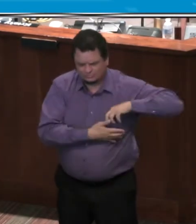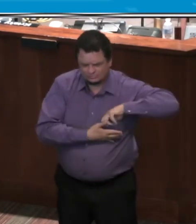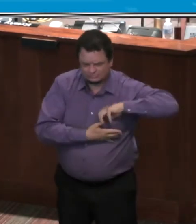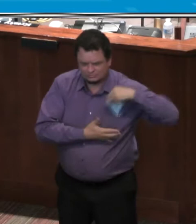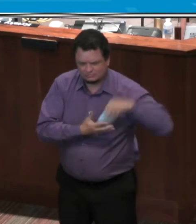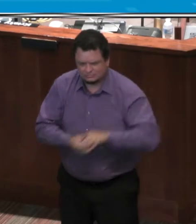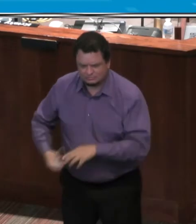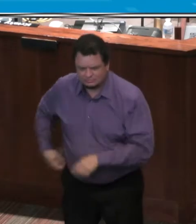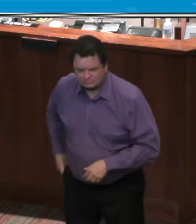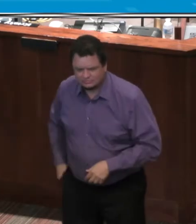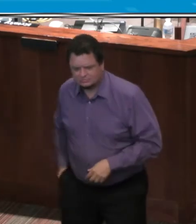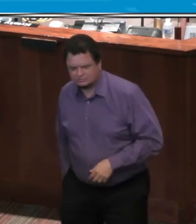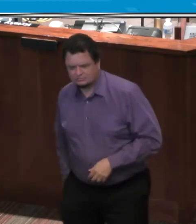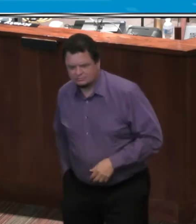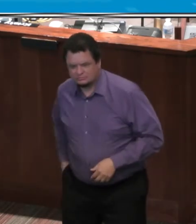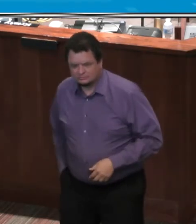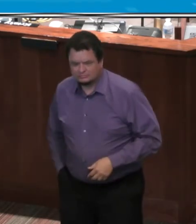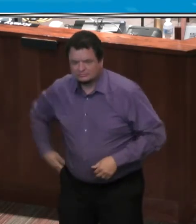Oh, turn that on.